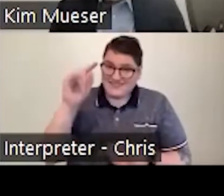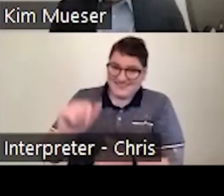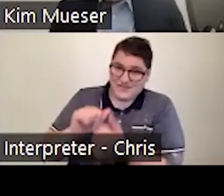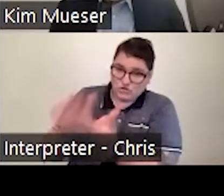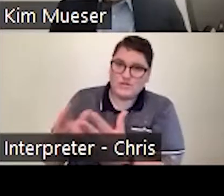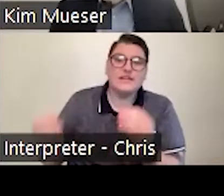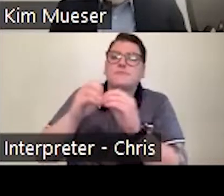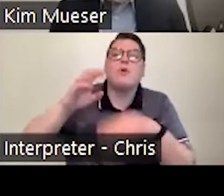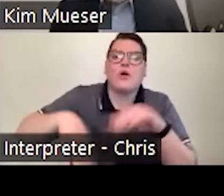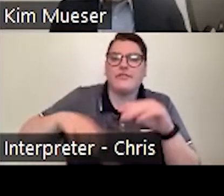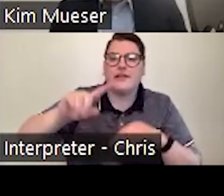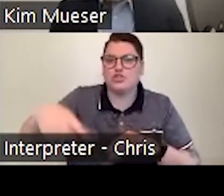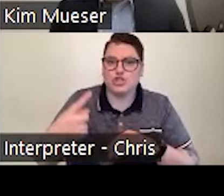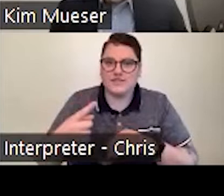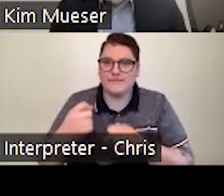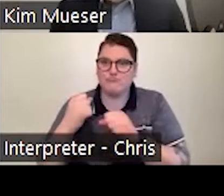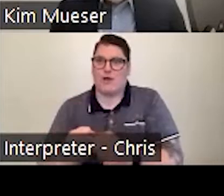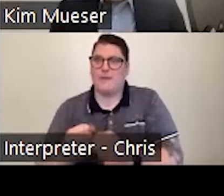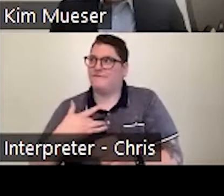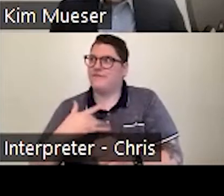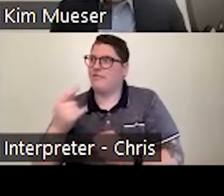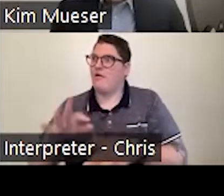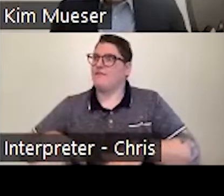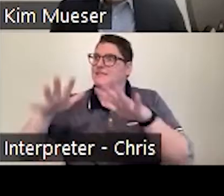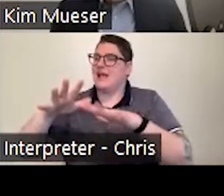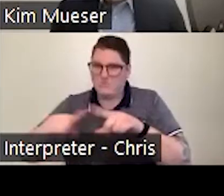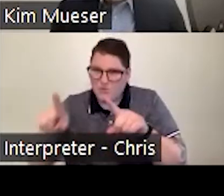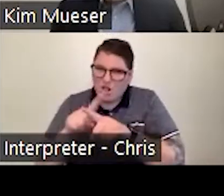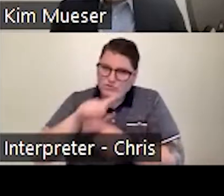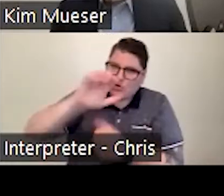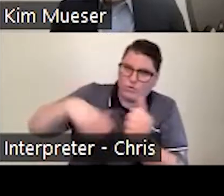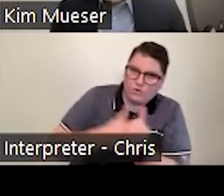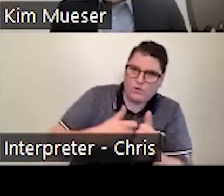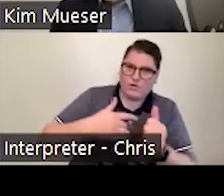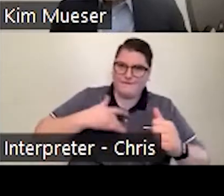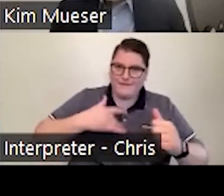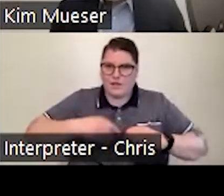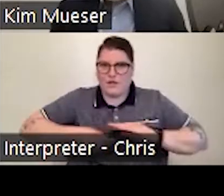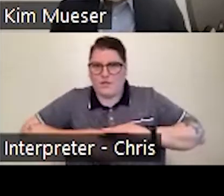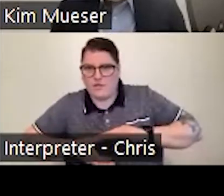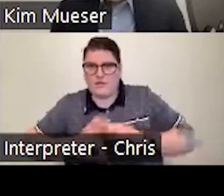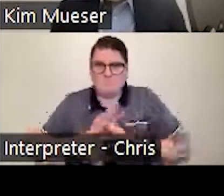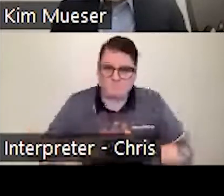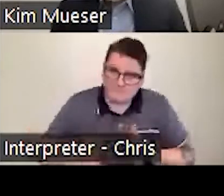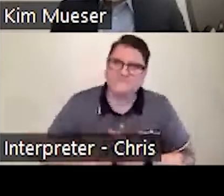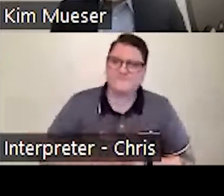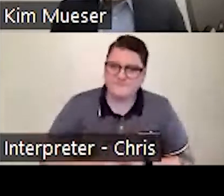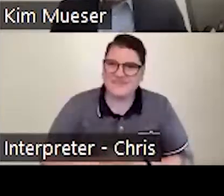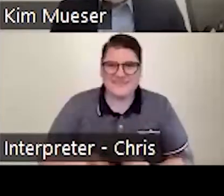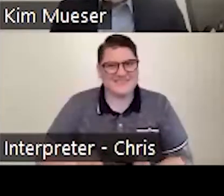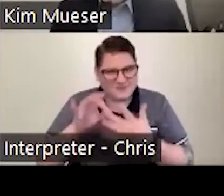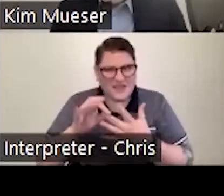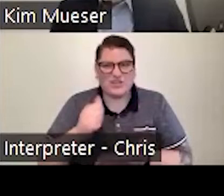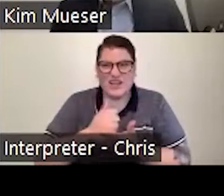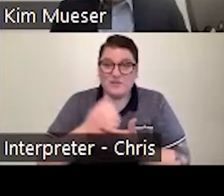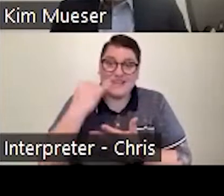the prominent feelings of anxiety associated with post-traumatic stress disorder. And maybe especially useful when the dominant